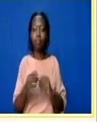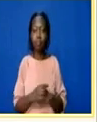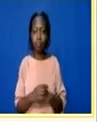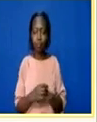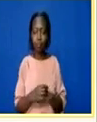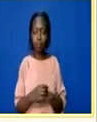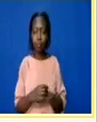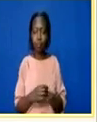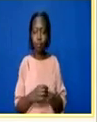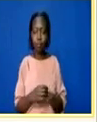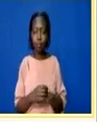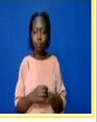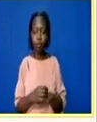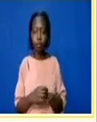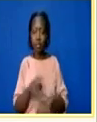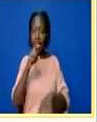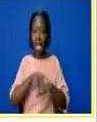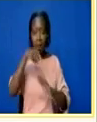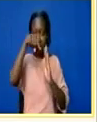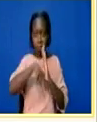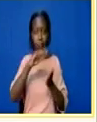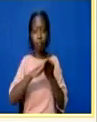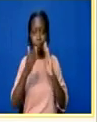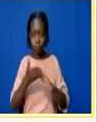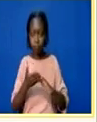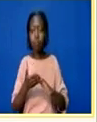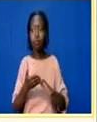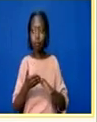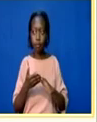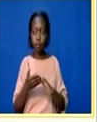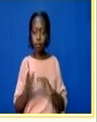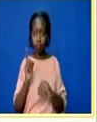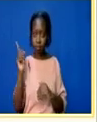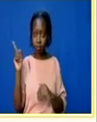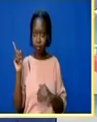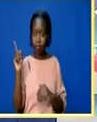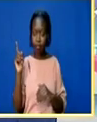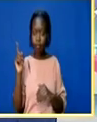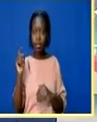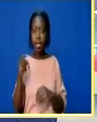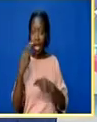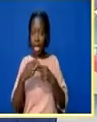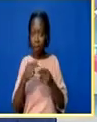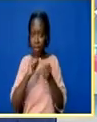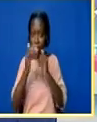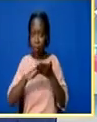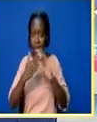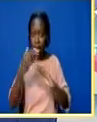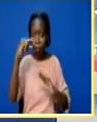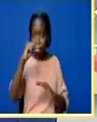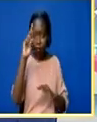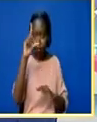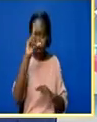Okay. These, once they deepen, they become gullies. So gullies, tunaweza sema